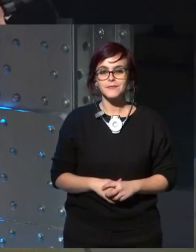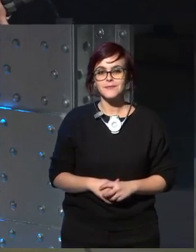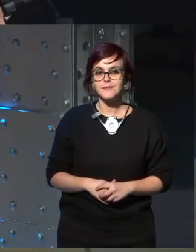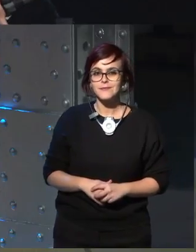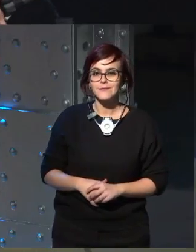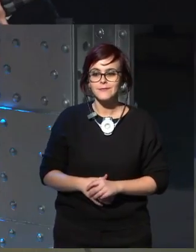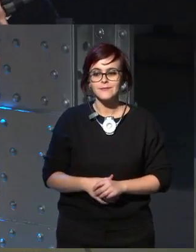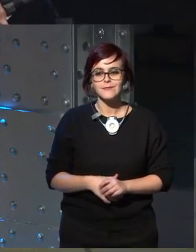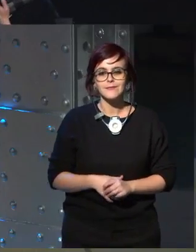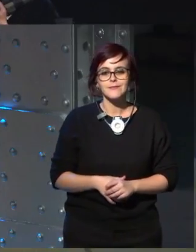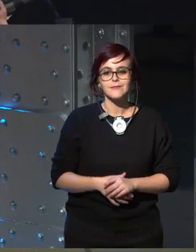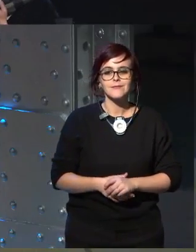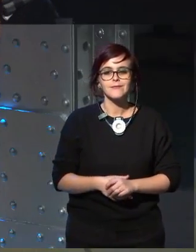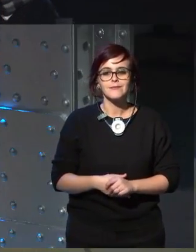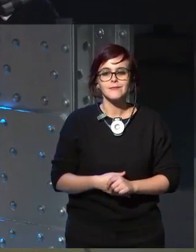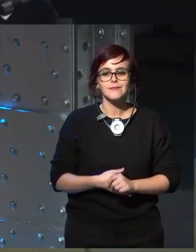Okay.